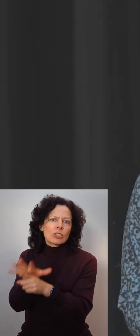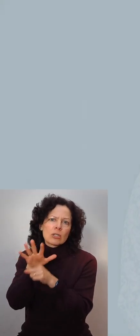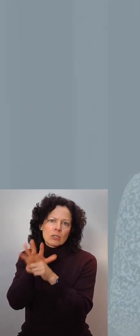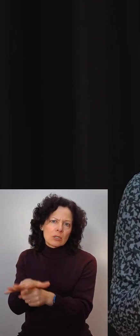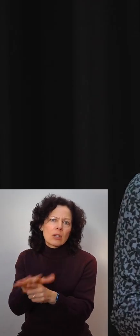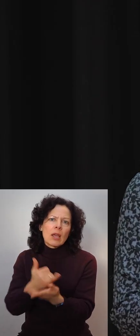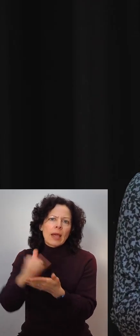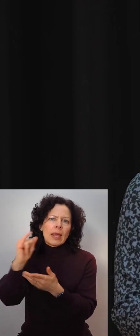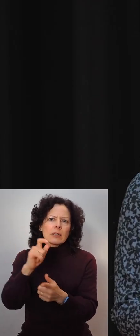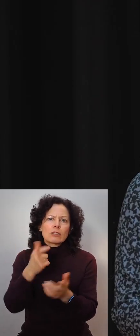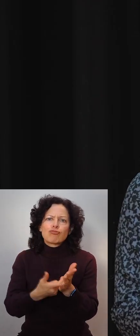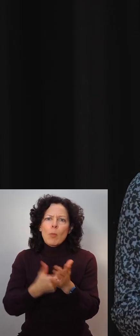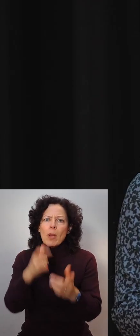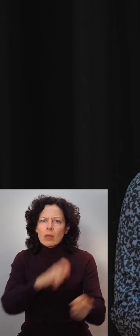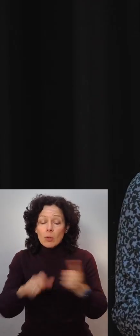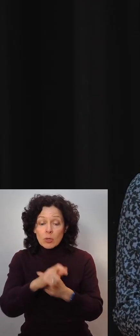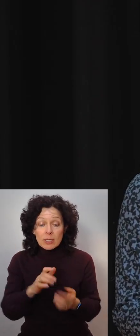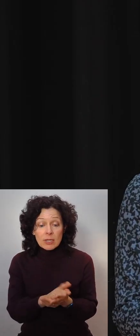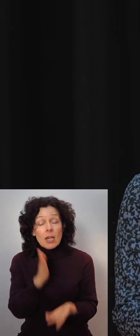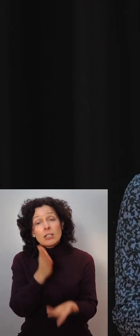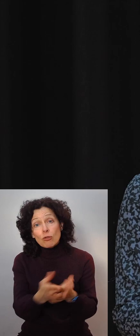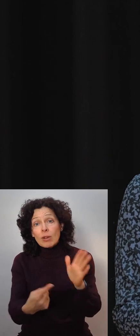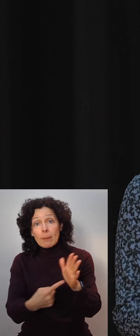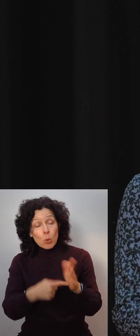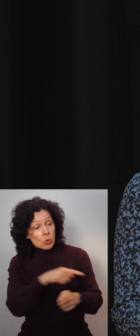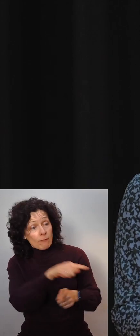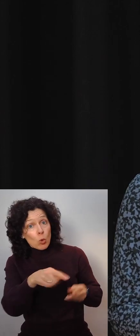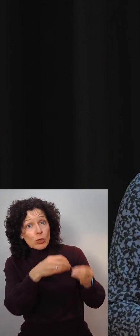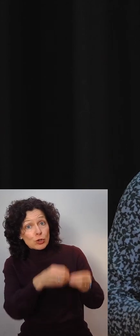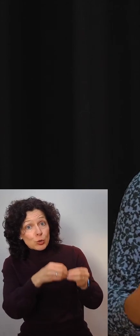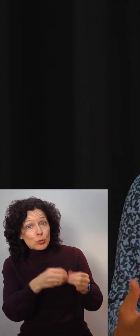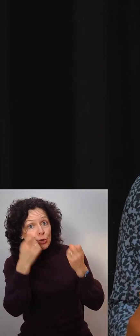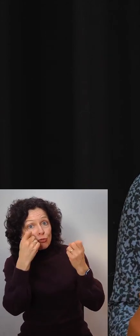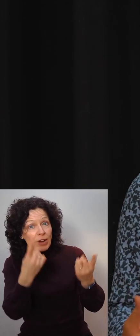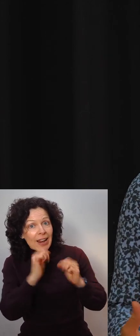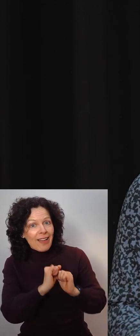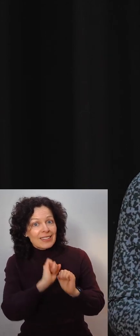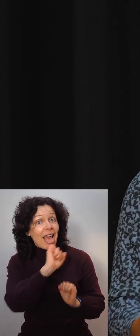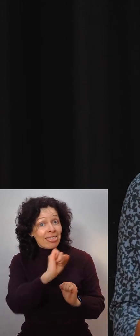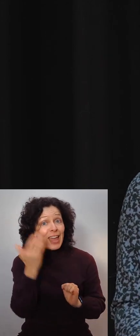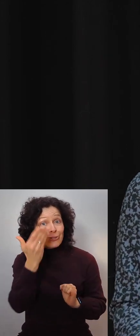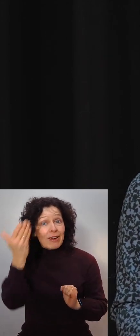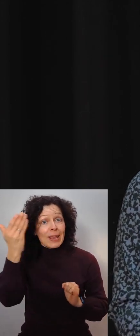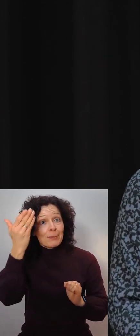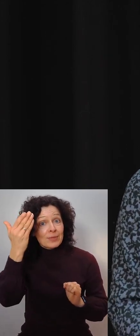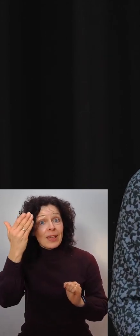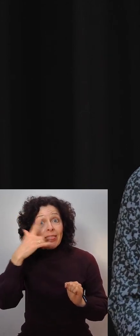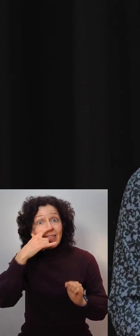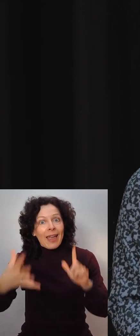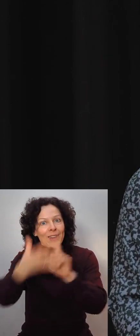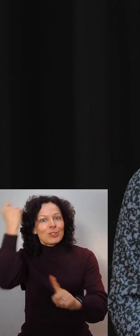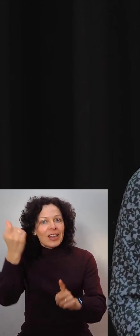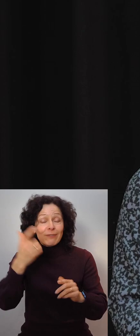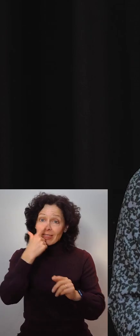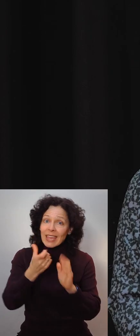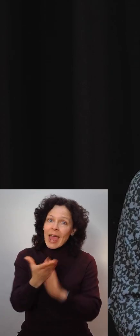communities. It's really important to allow those students to realise that their dreams can be achieved. They